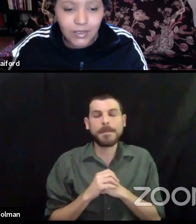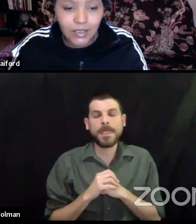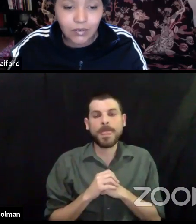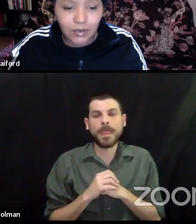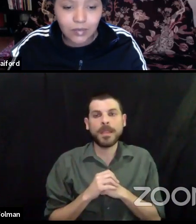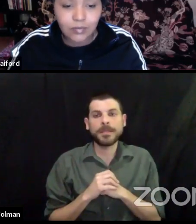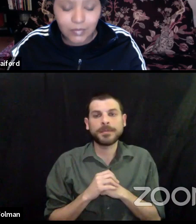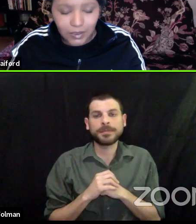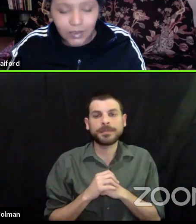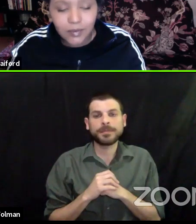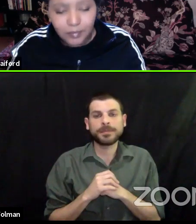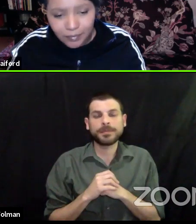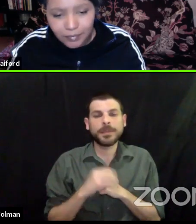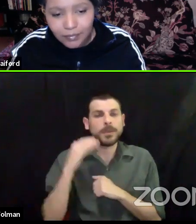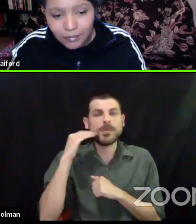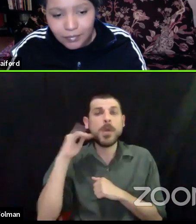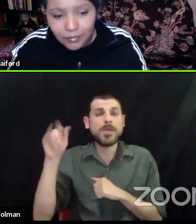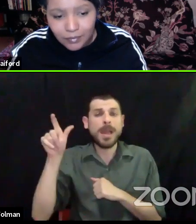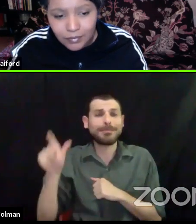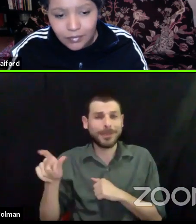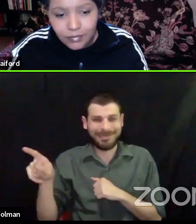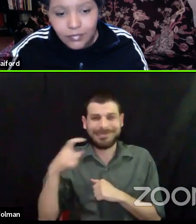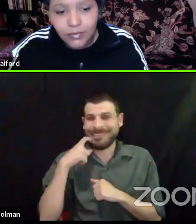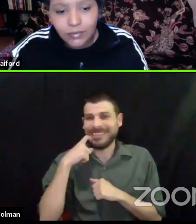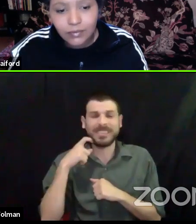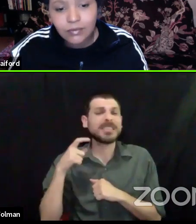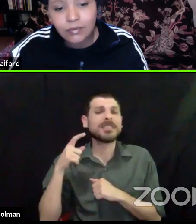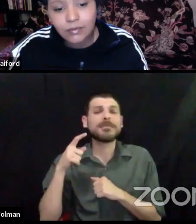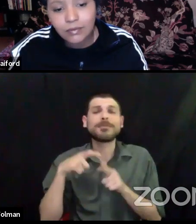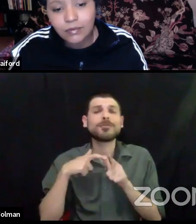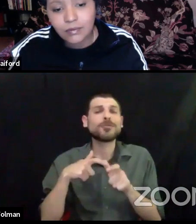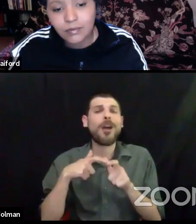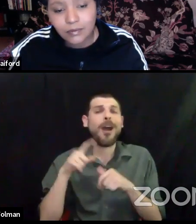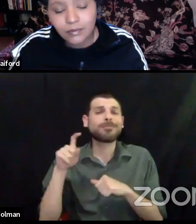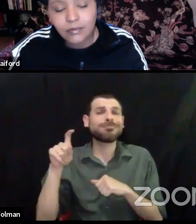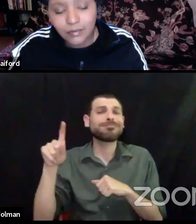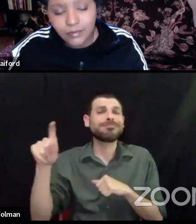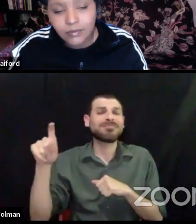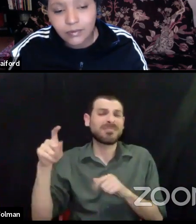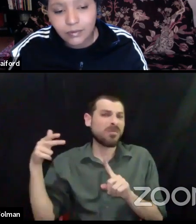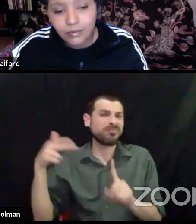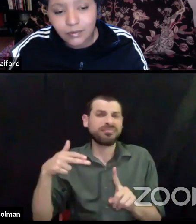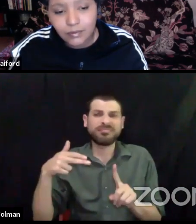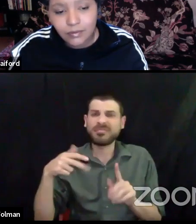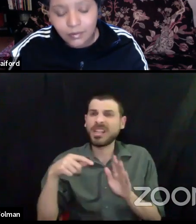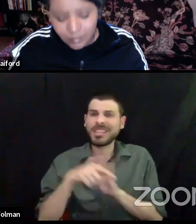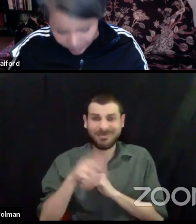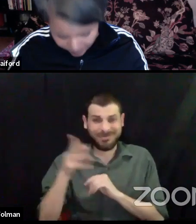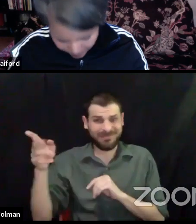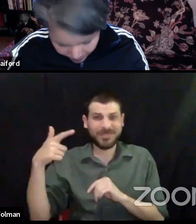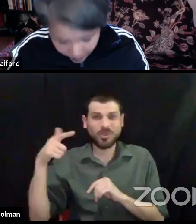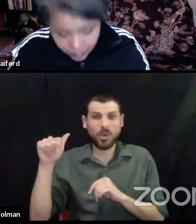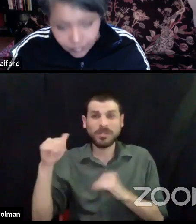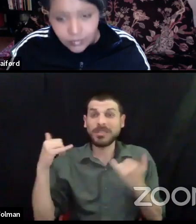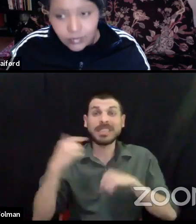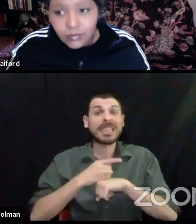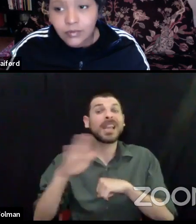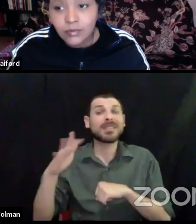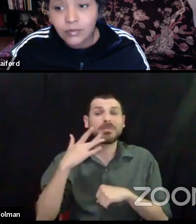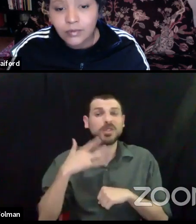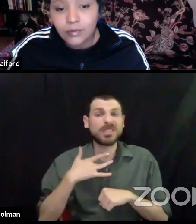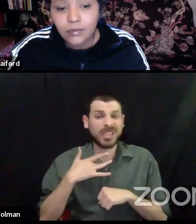a jog. Yeah. Right? That is his birthday today, you know, and this is a national problem.